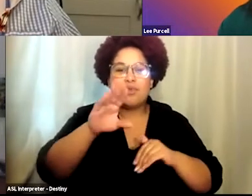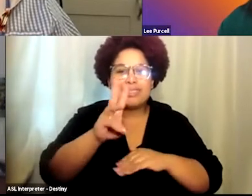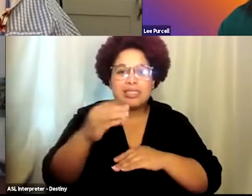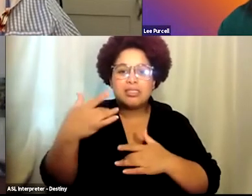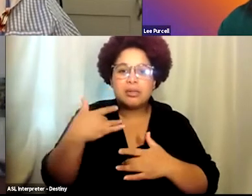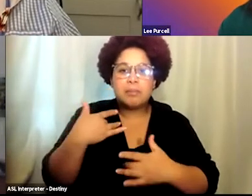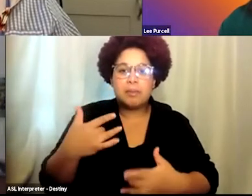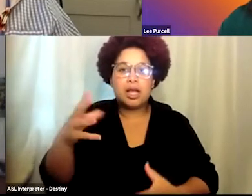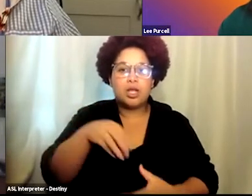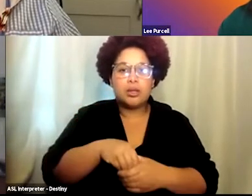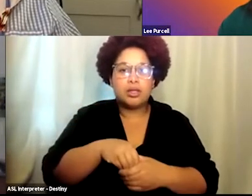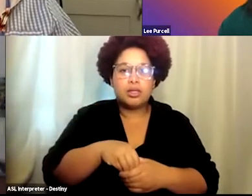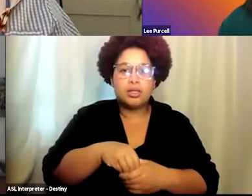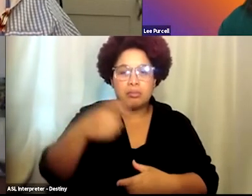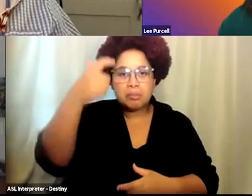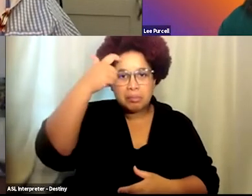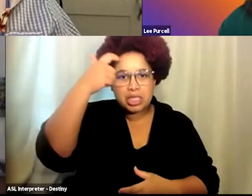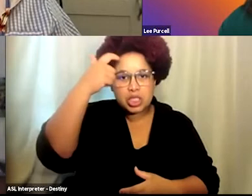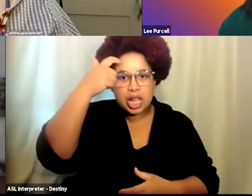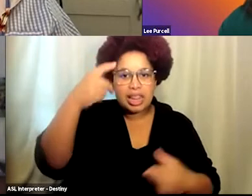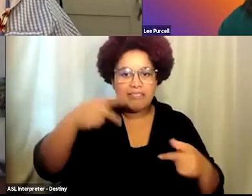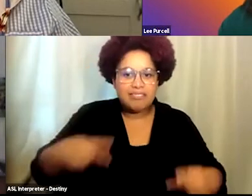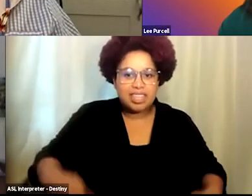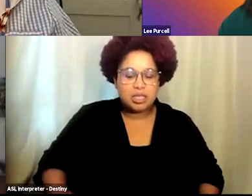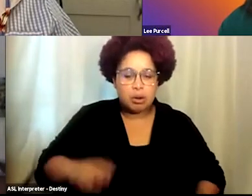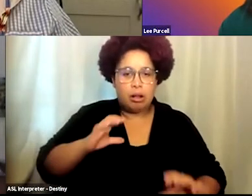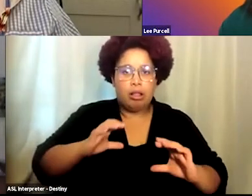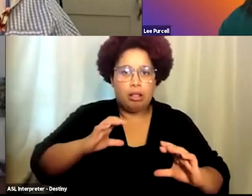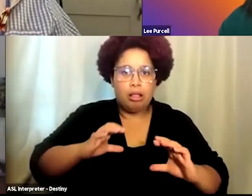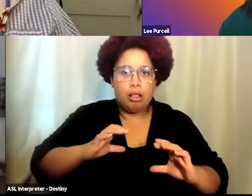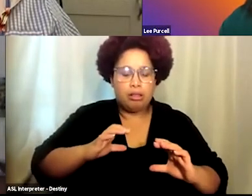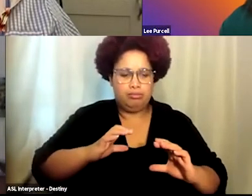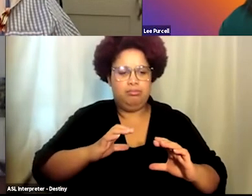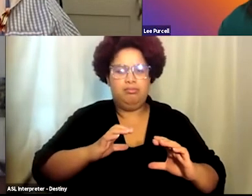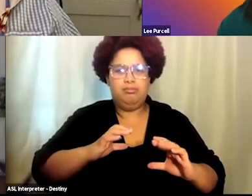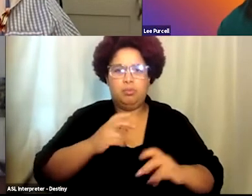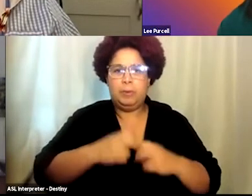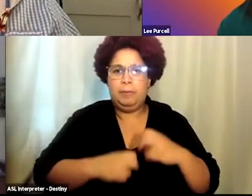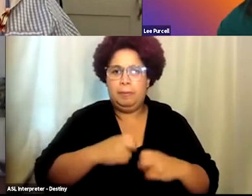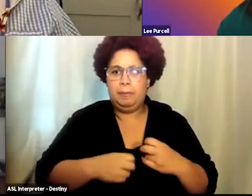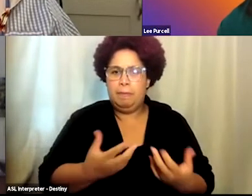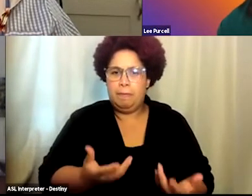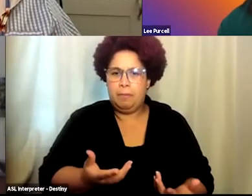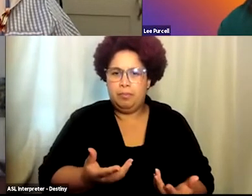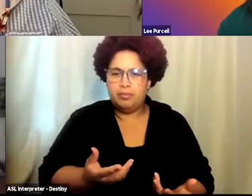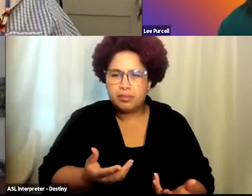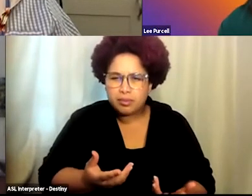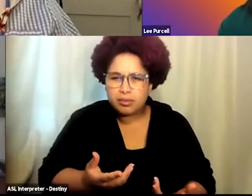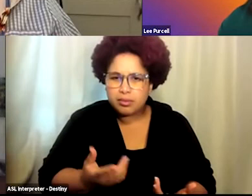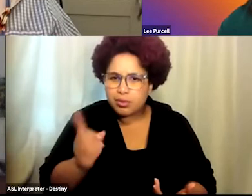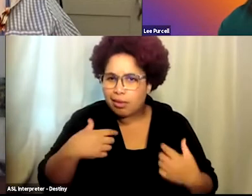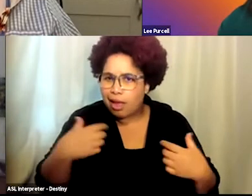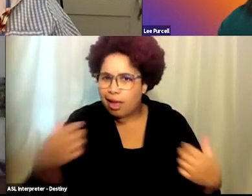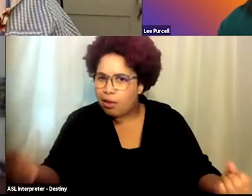overwhelmingly include mental, physical, or communicative impairments. Where are the healthy,